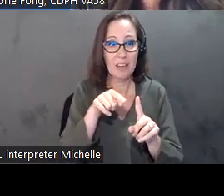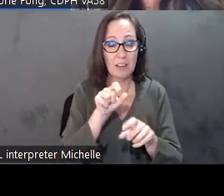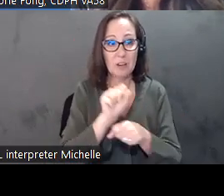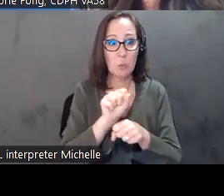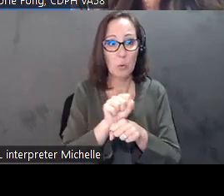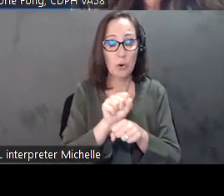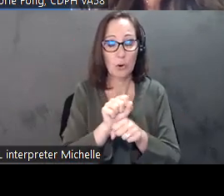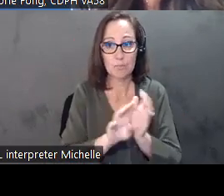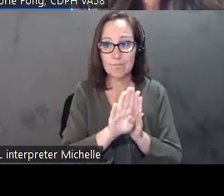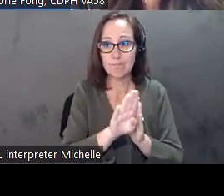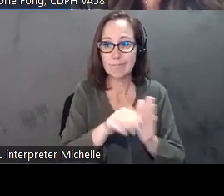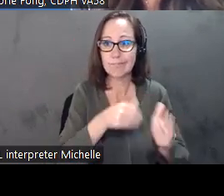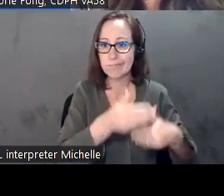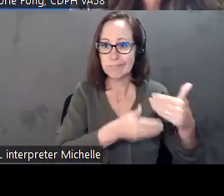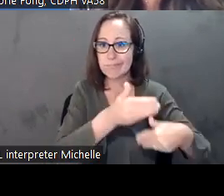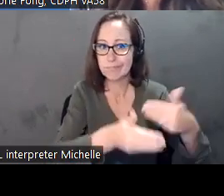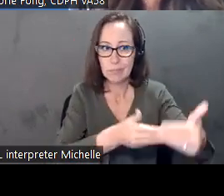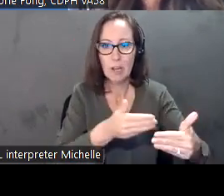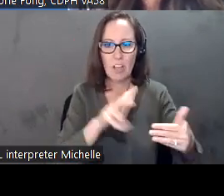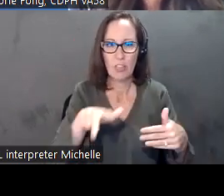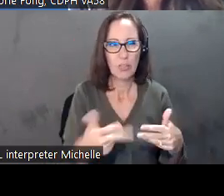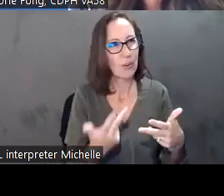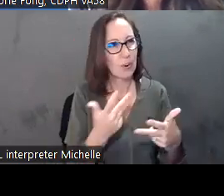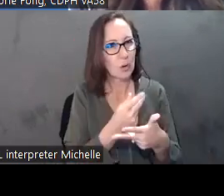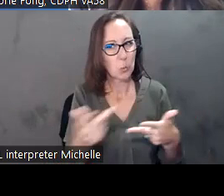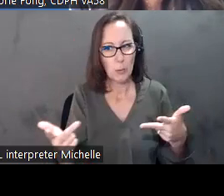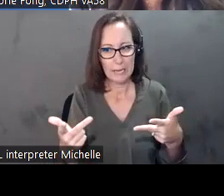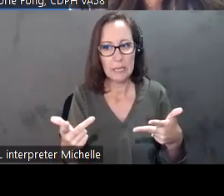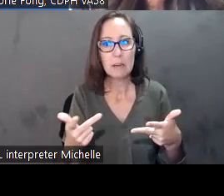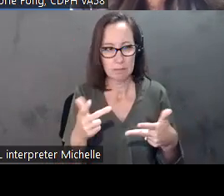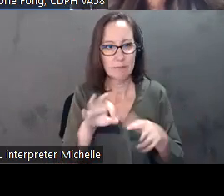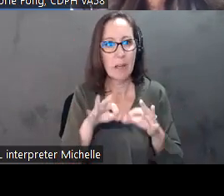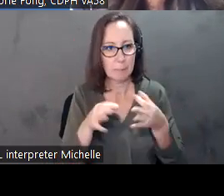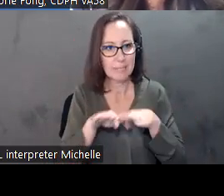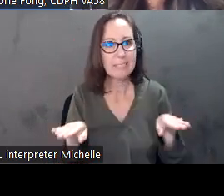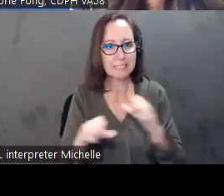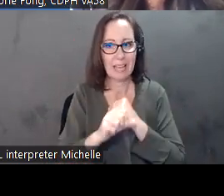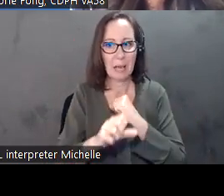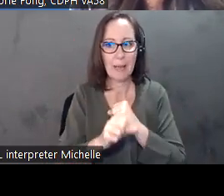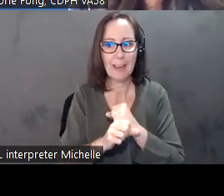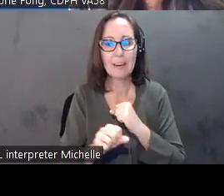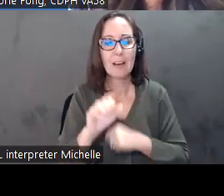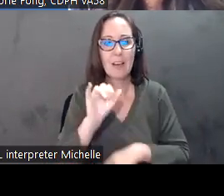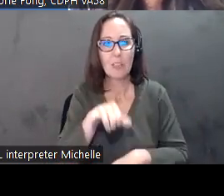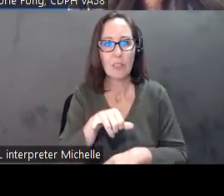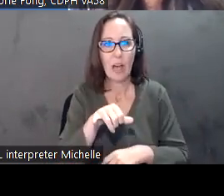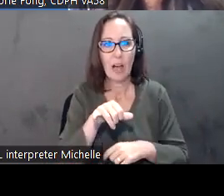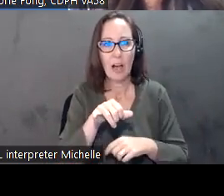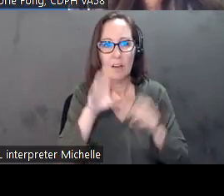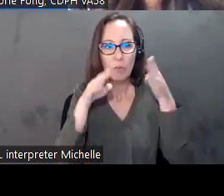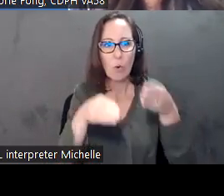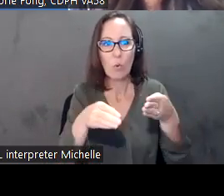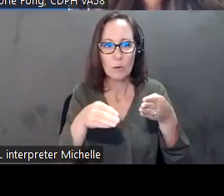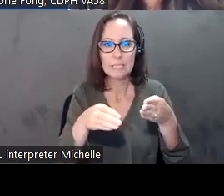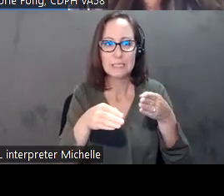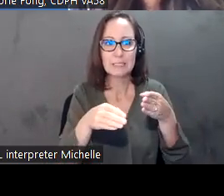we're in right now. I believe we're in the third week of our Family and Kids campaign, which is really aimed to help outreach